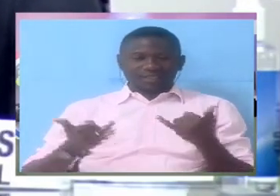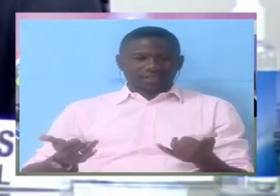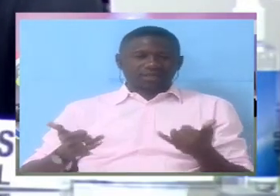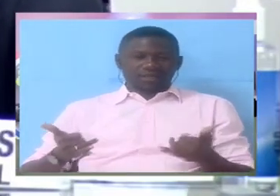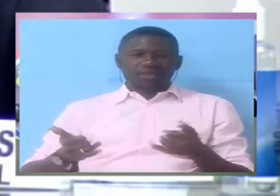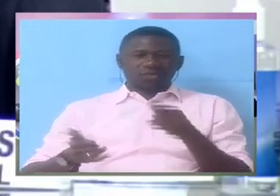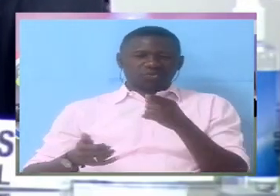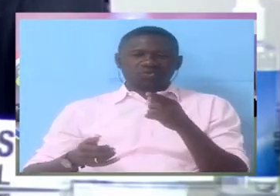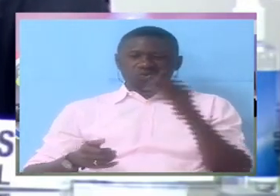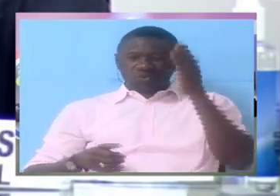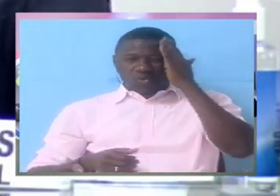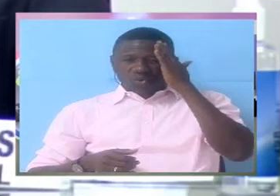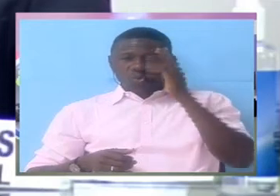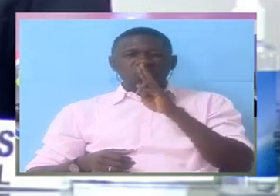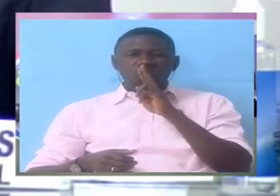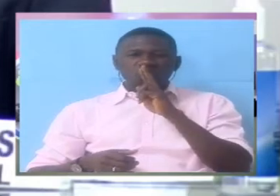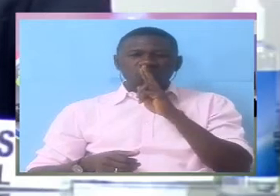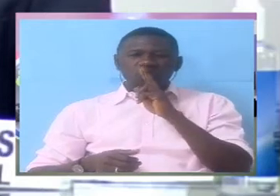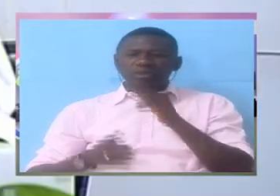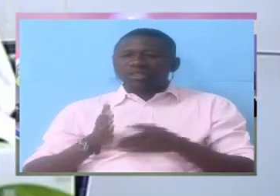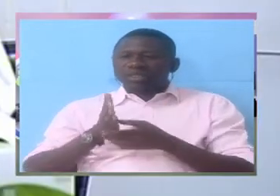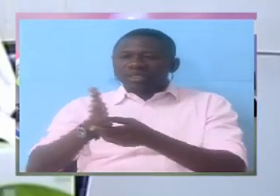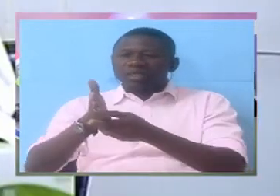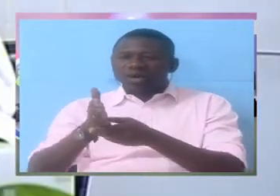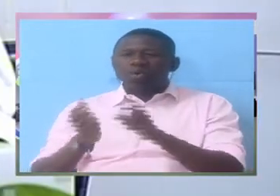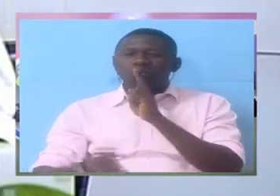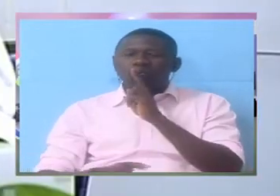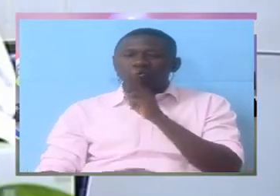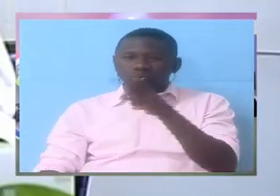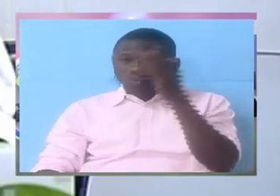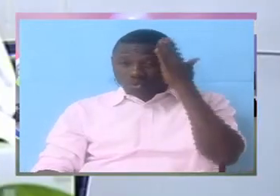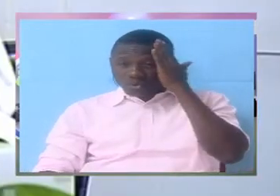did you or did you not know who was going to be the